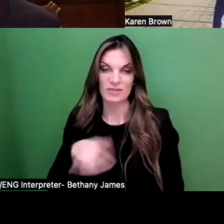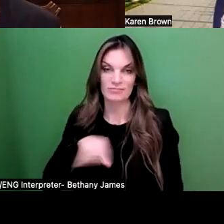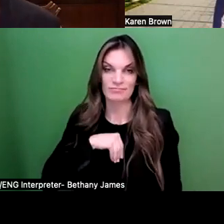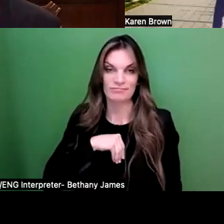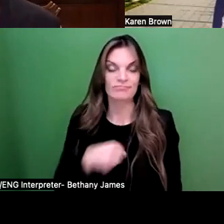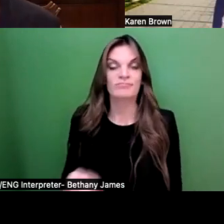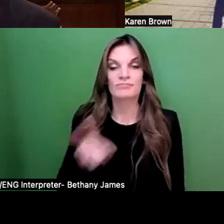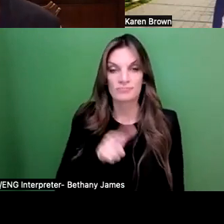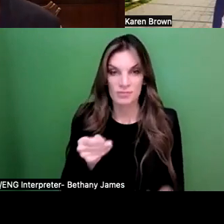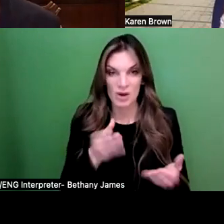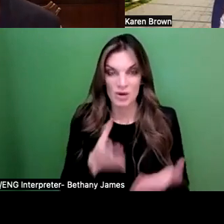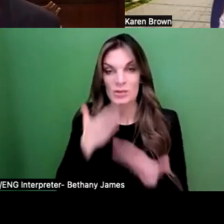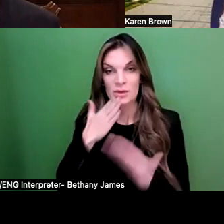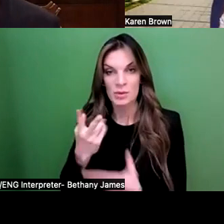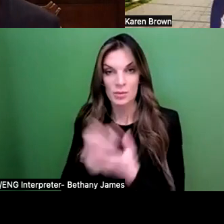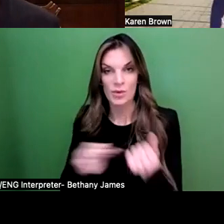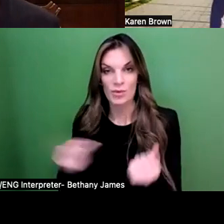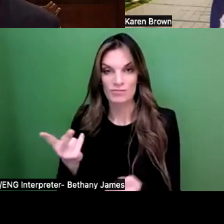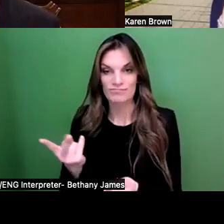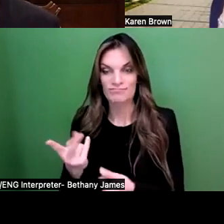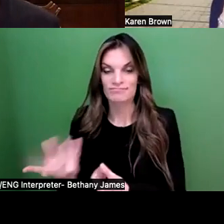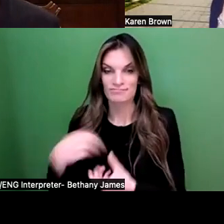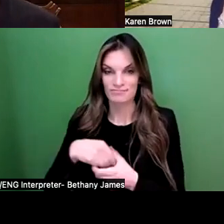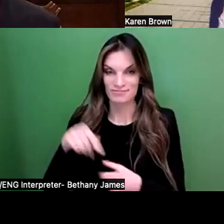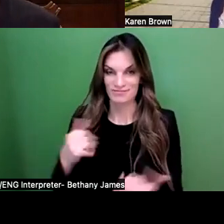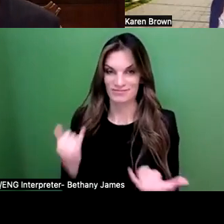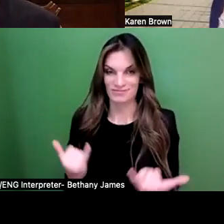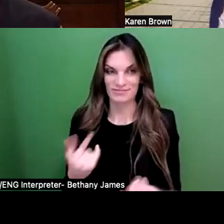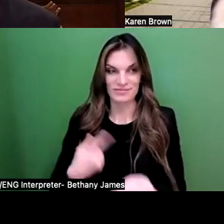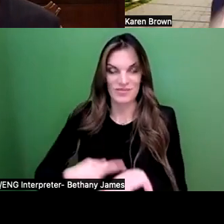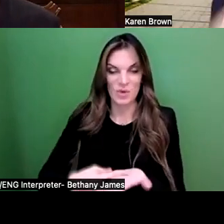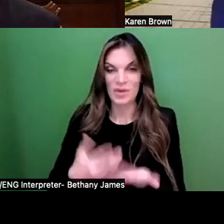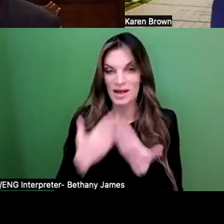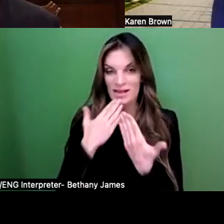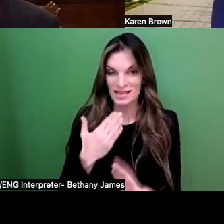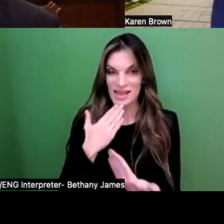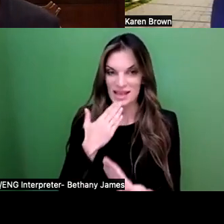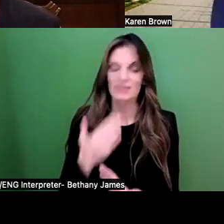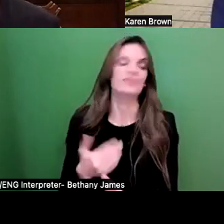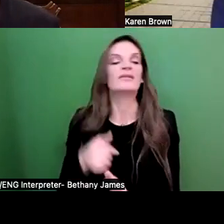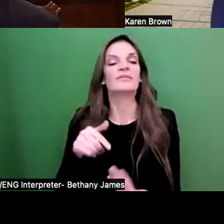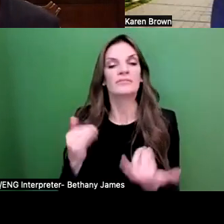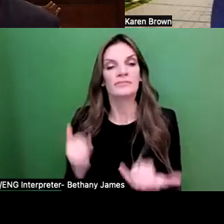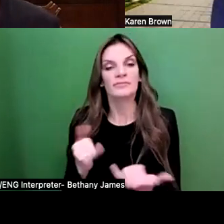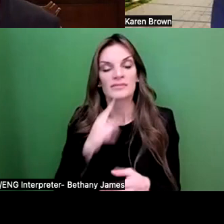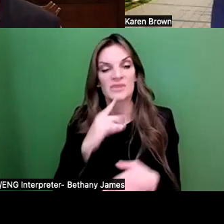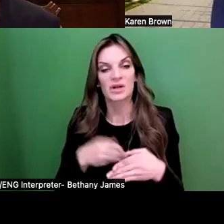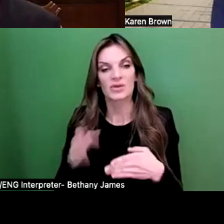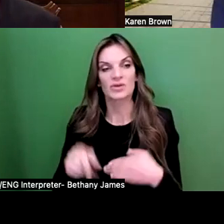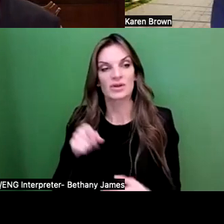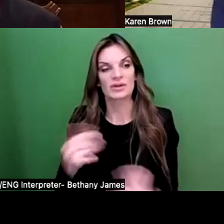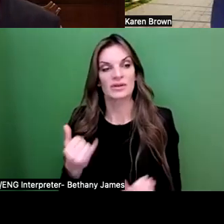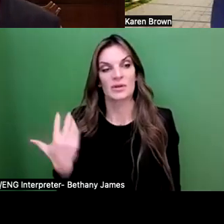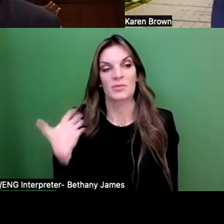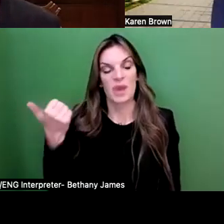both of you candidates for participating in this forum. We thank you very much. This is now the conclusion of the mayoral